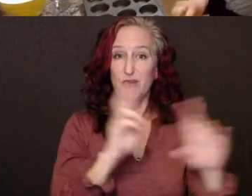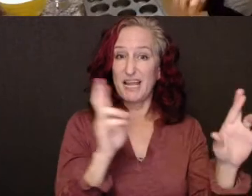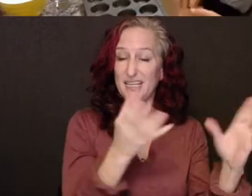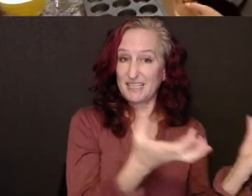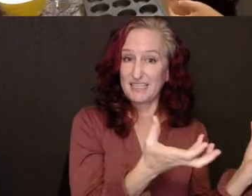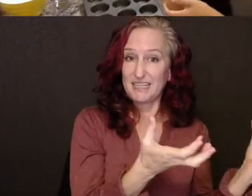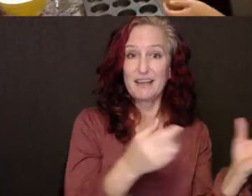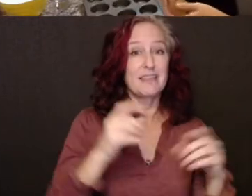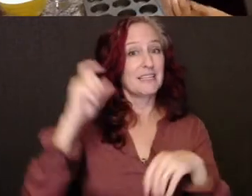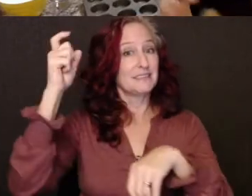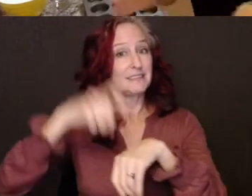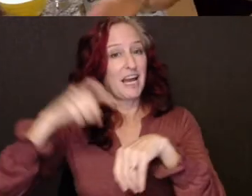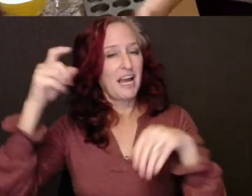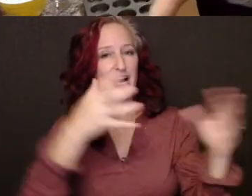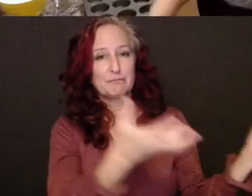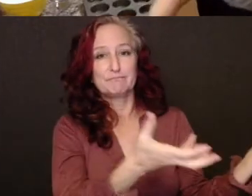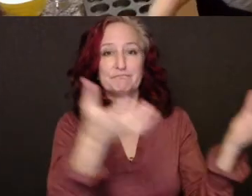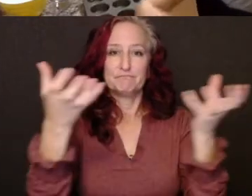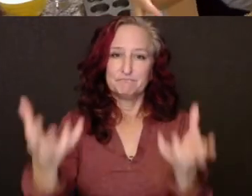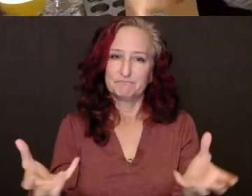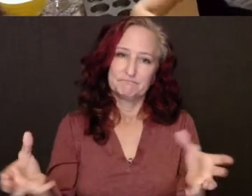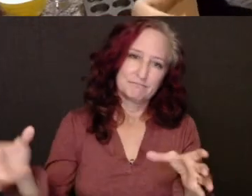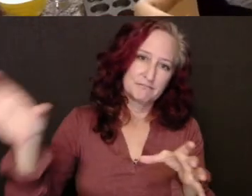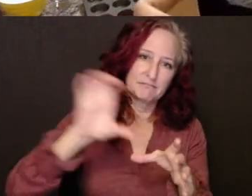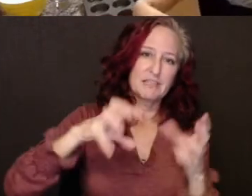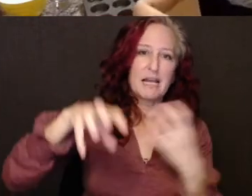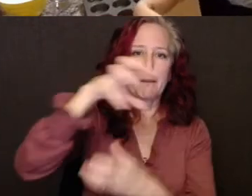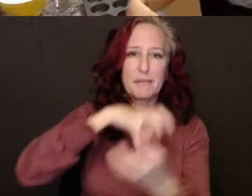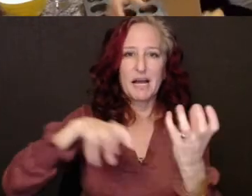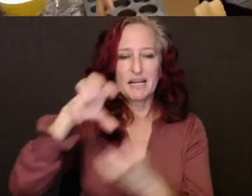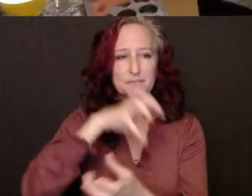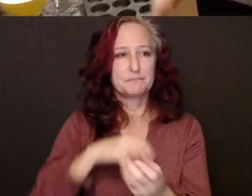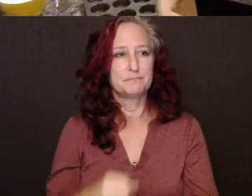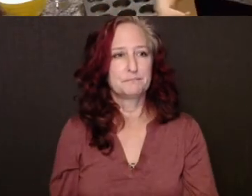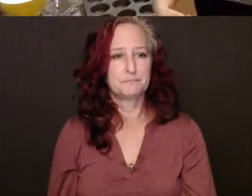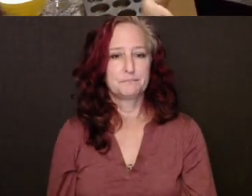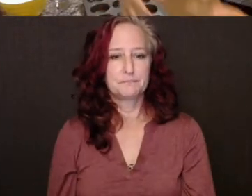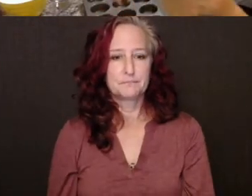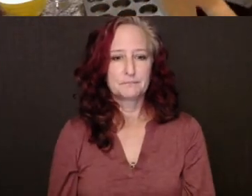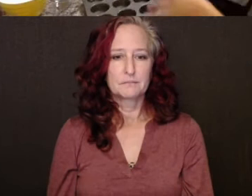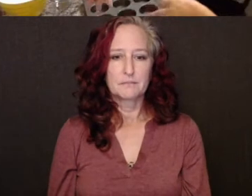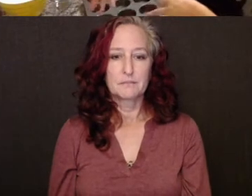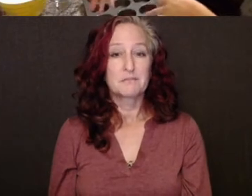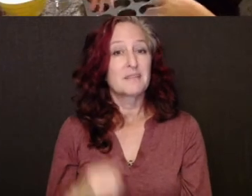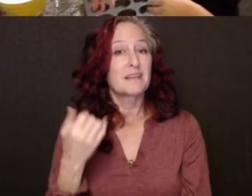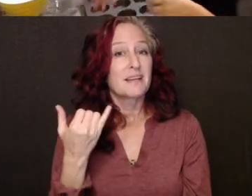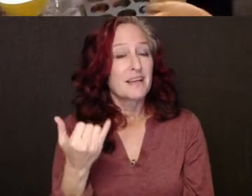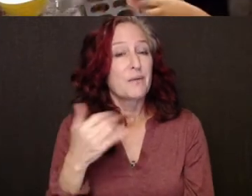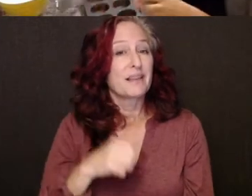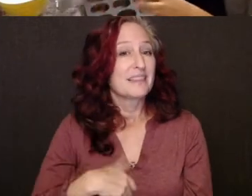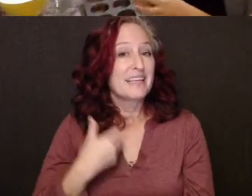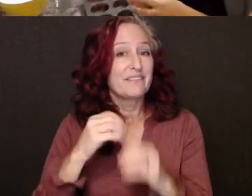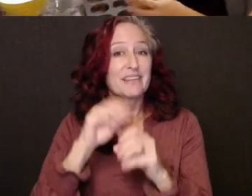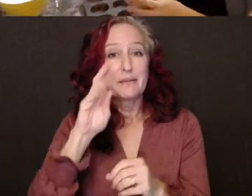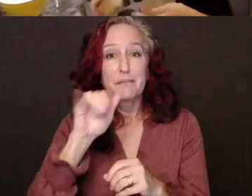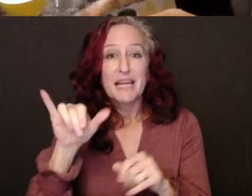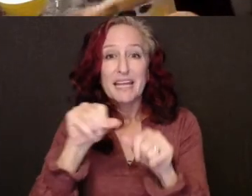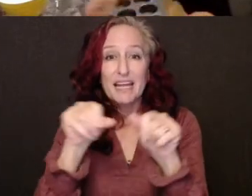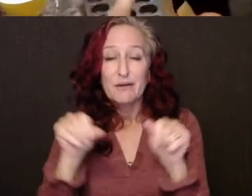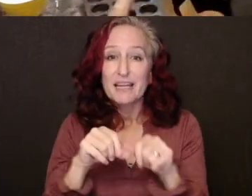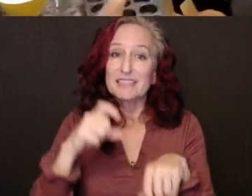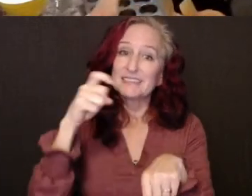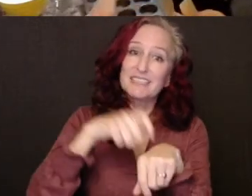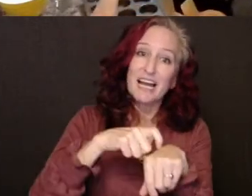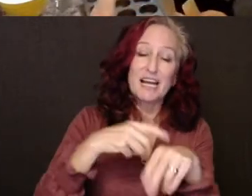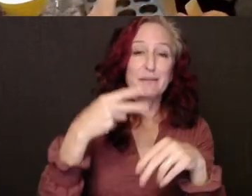do is just have all of your dry ingredients prepared in one container, all your wet ingredients prepared in another container,